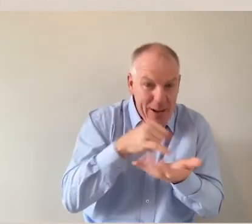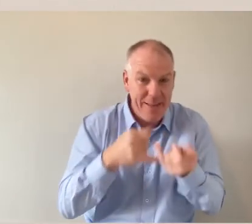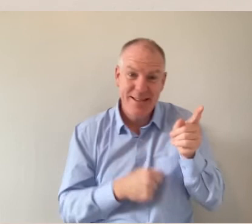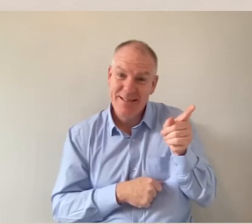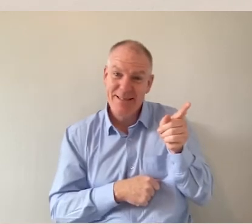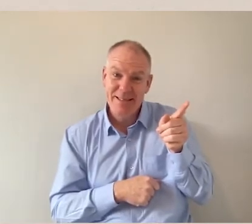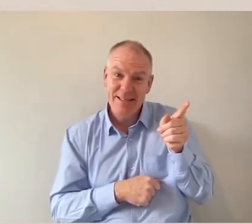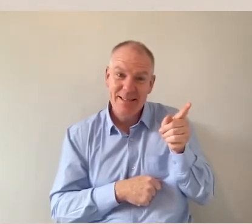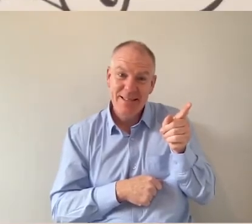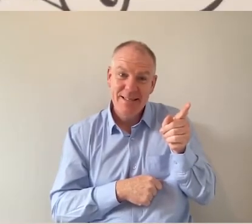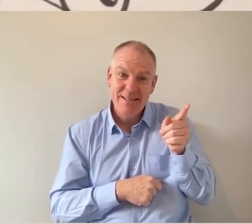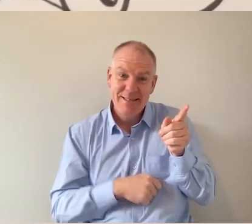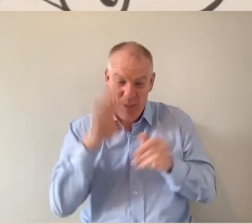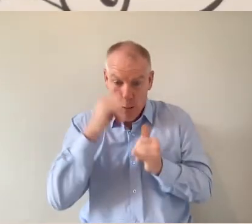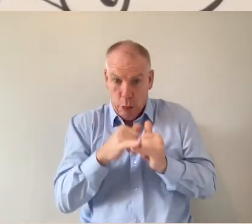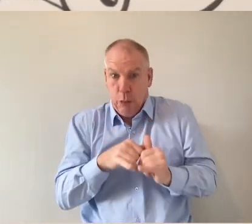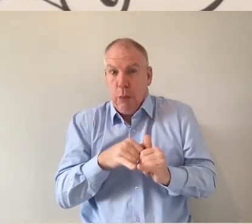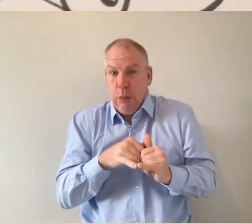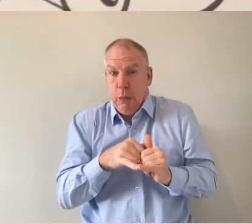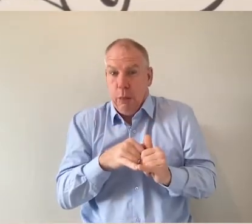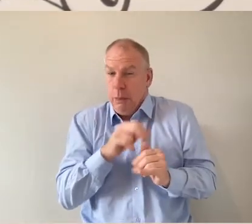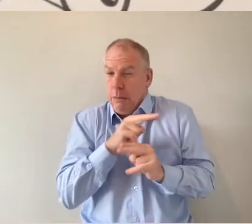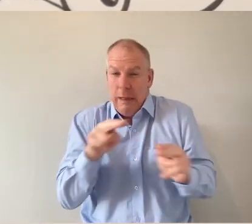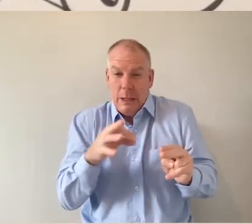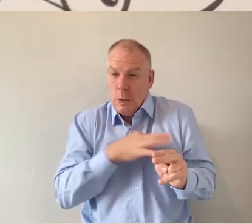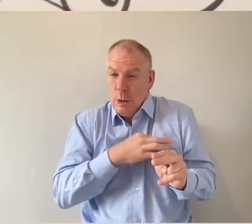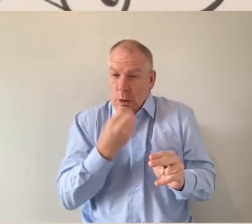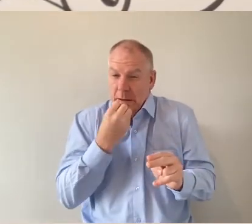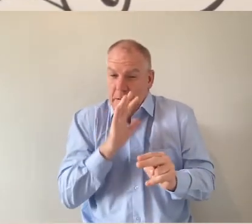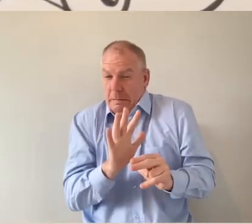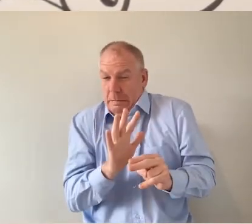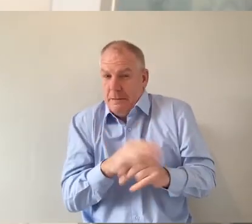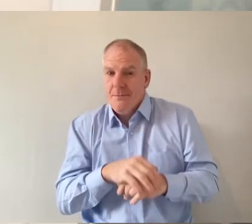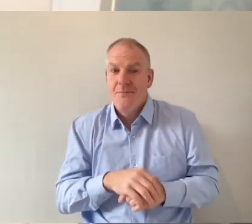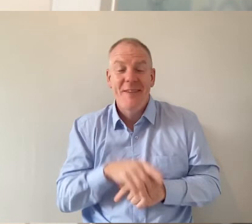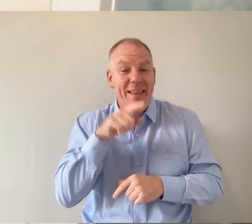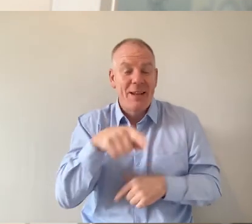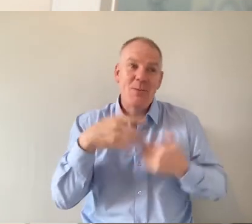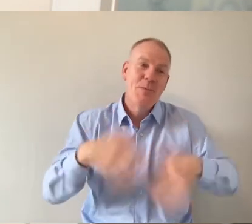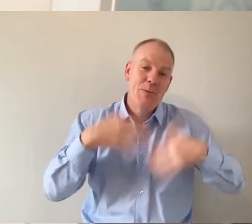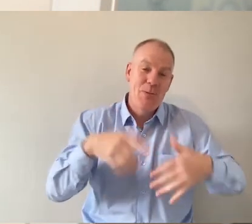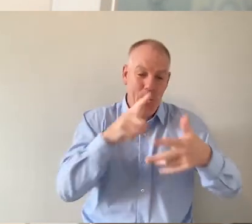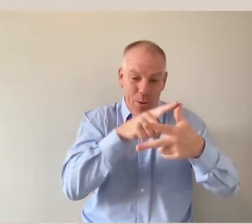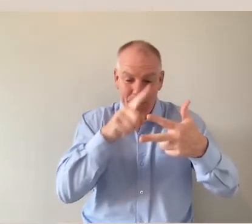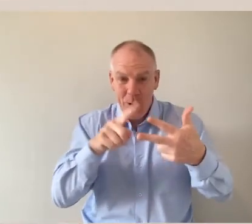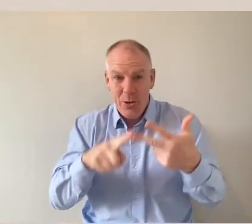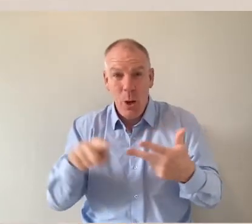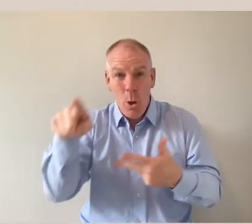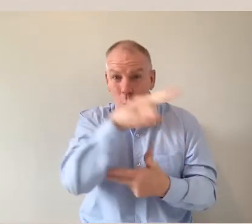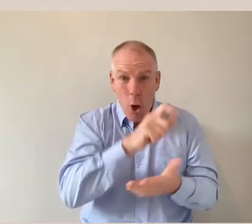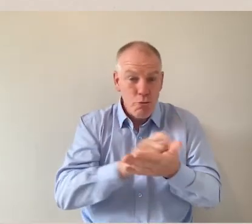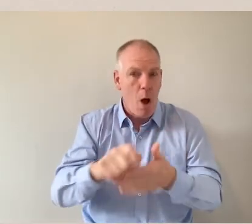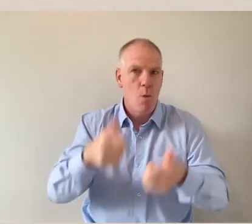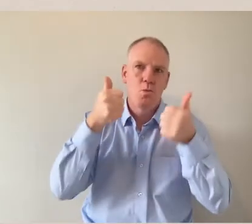that. And it looks absolutely not quite delicious. That is amazing. Guys, your